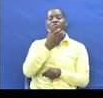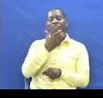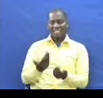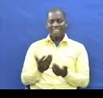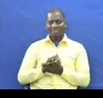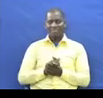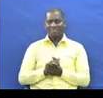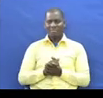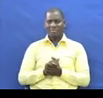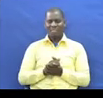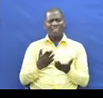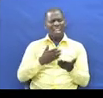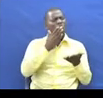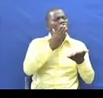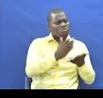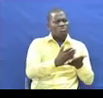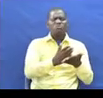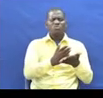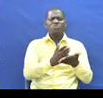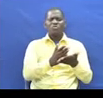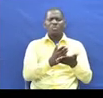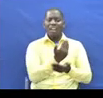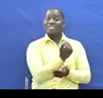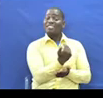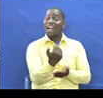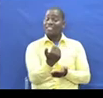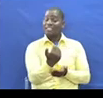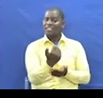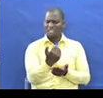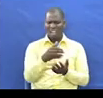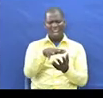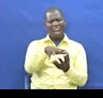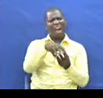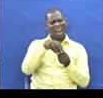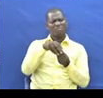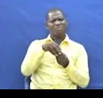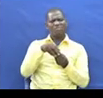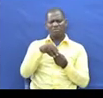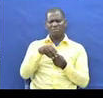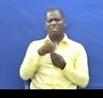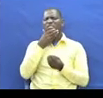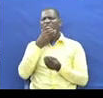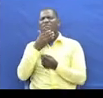In real concept, is it true that a child can have two different